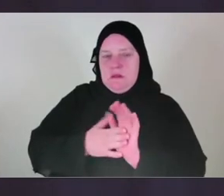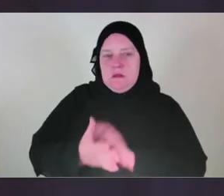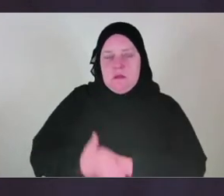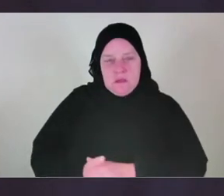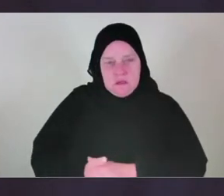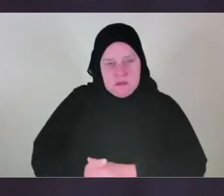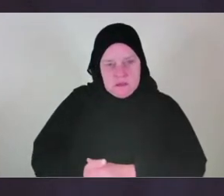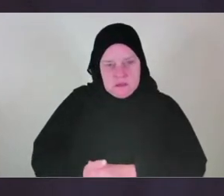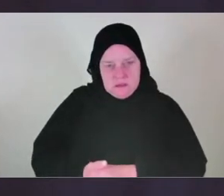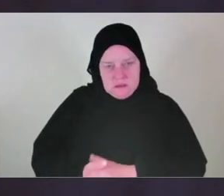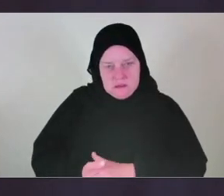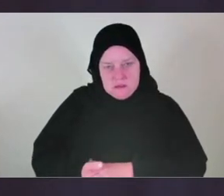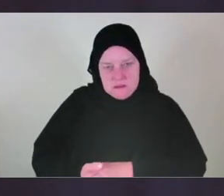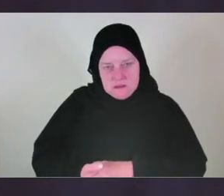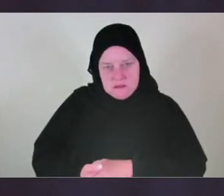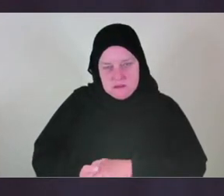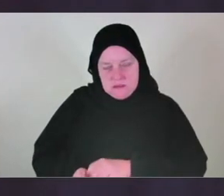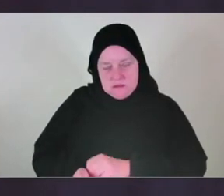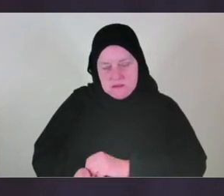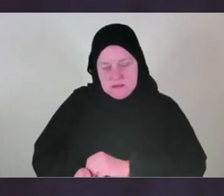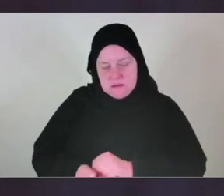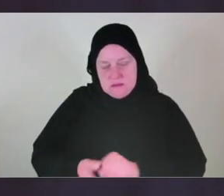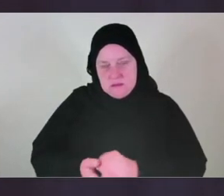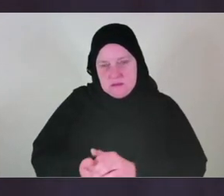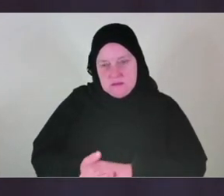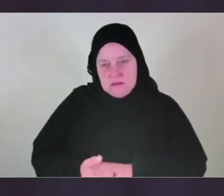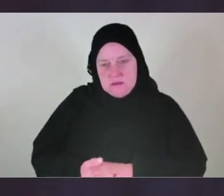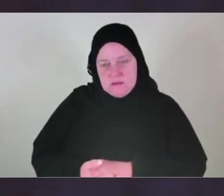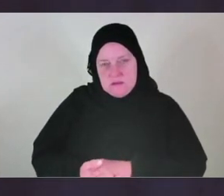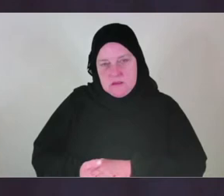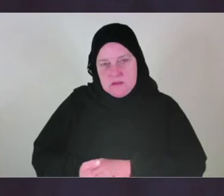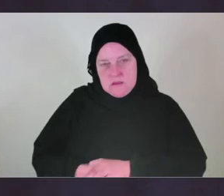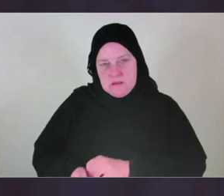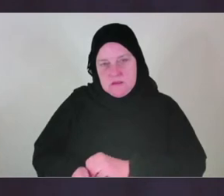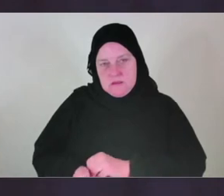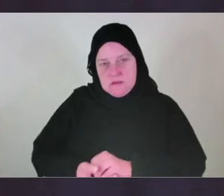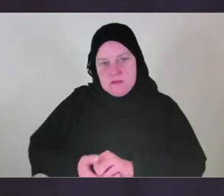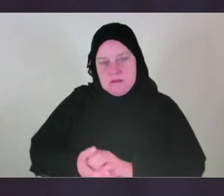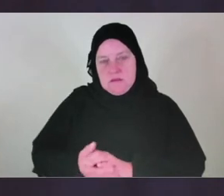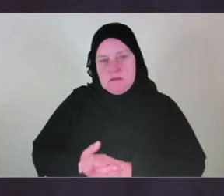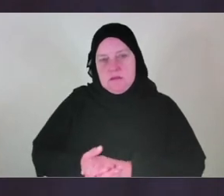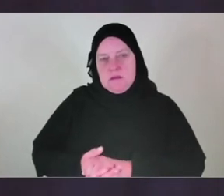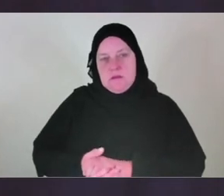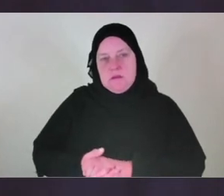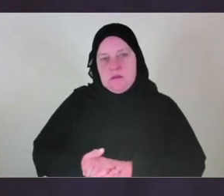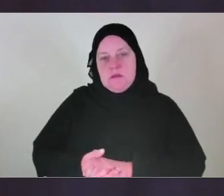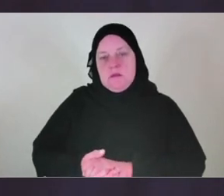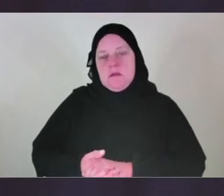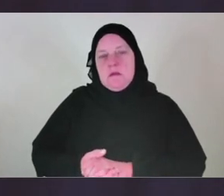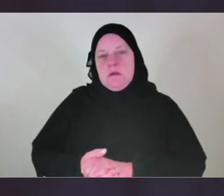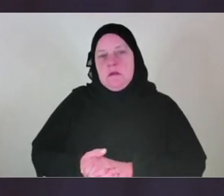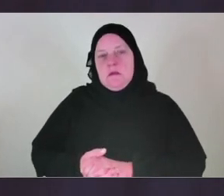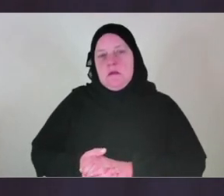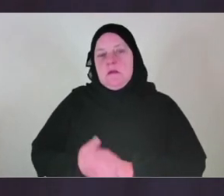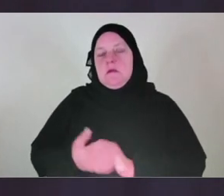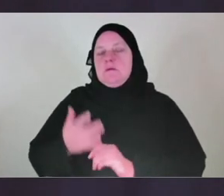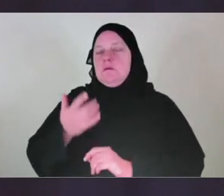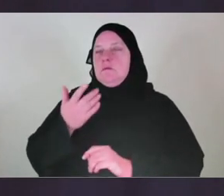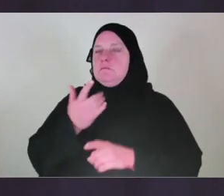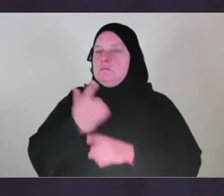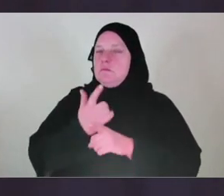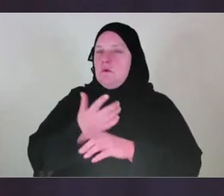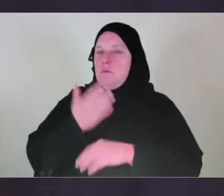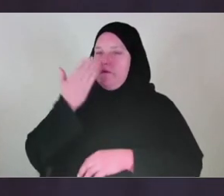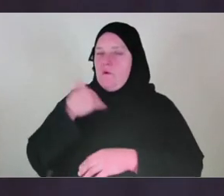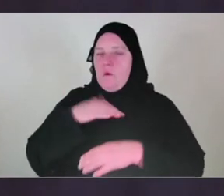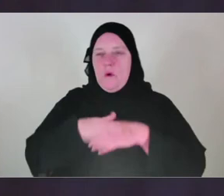al-Rida alayhi salam, who his mother was. We mentioned on the birth of Imam al-Rida's birth, and who his mother was. And